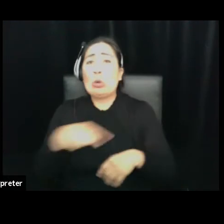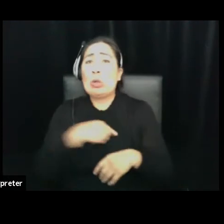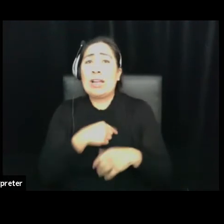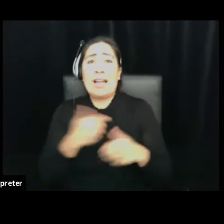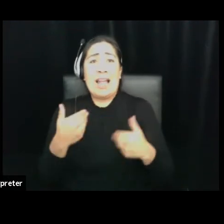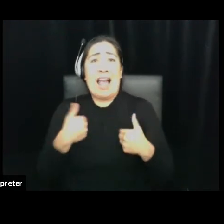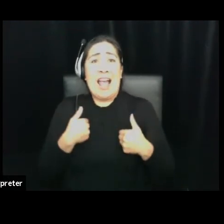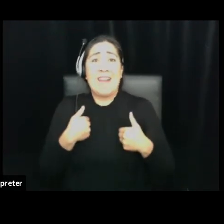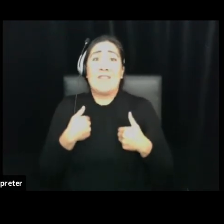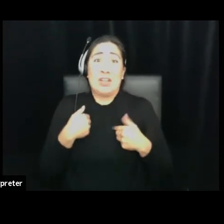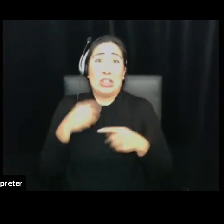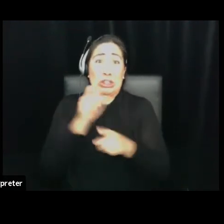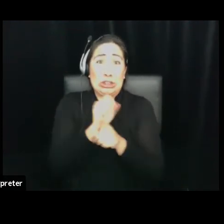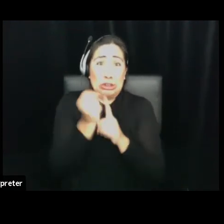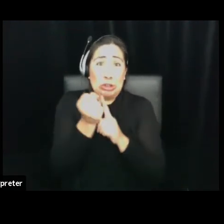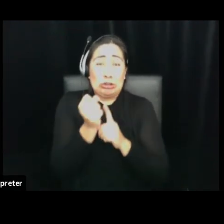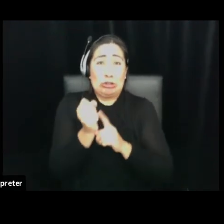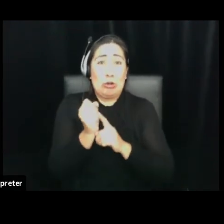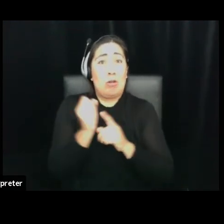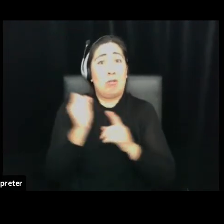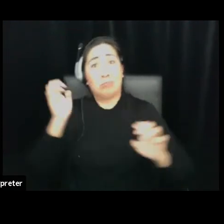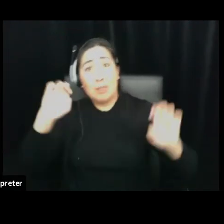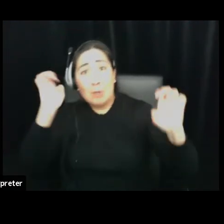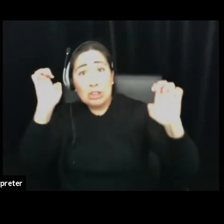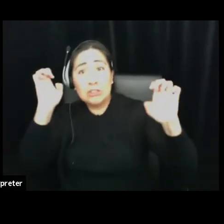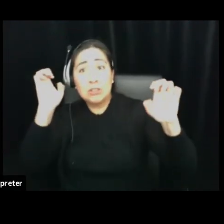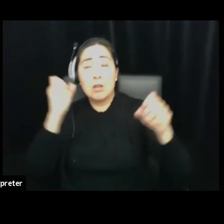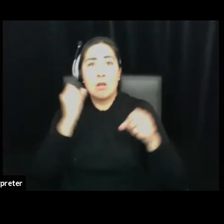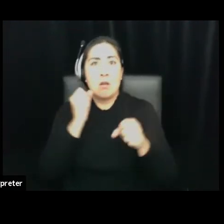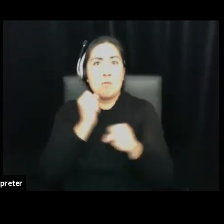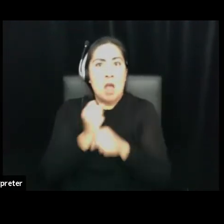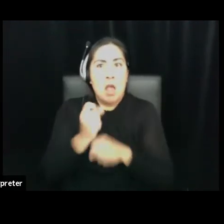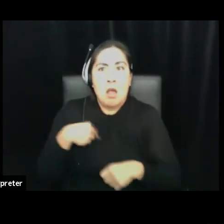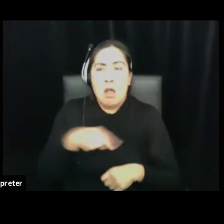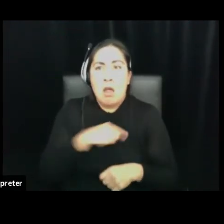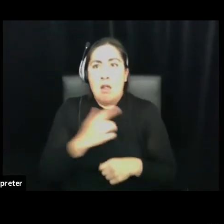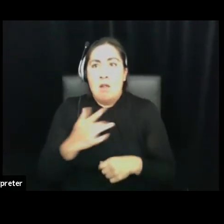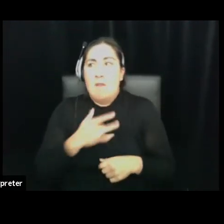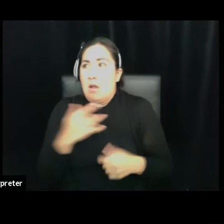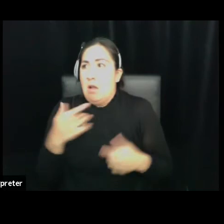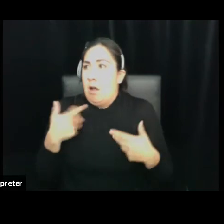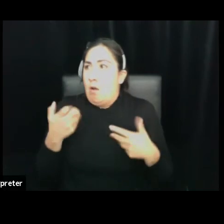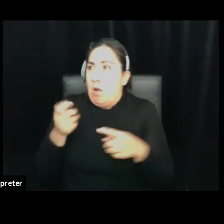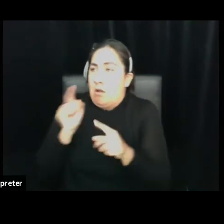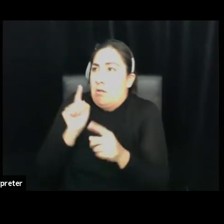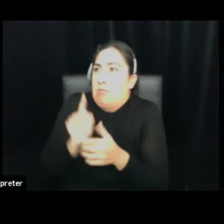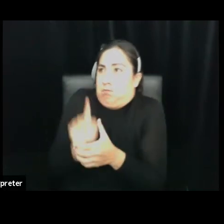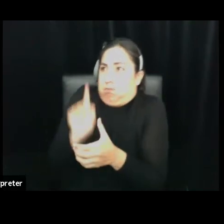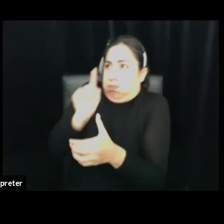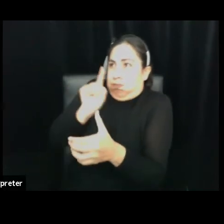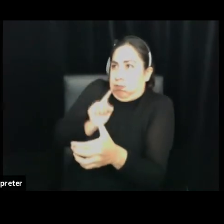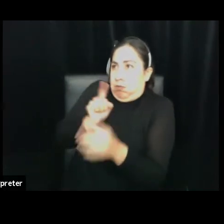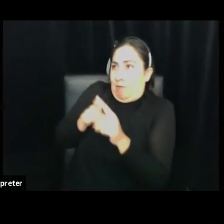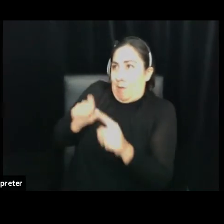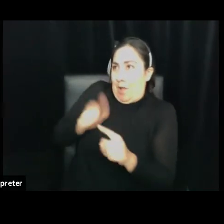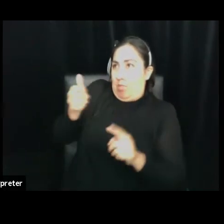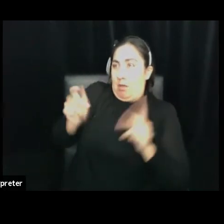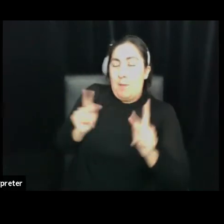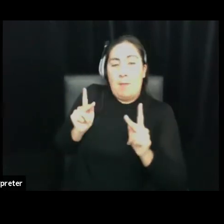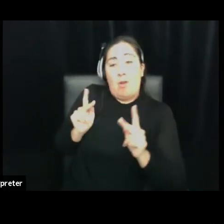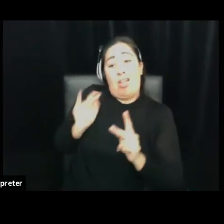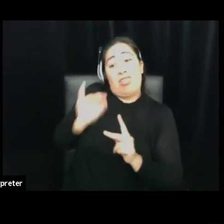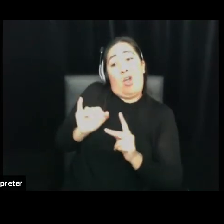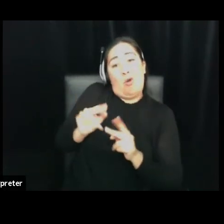social emergency that makes us want to wrap ourselves safely away from others. These